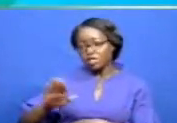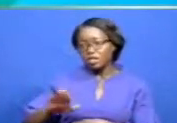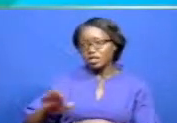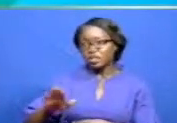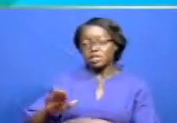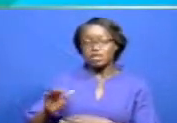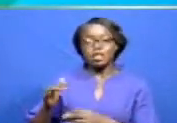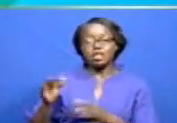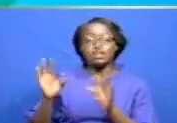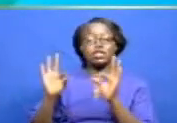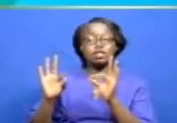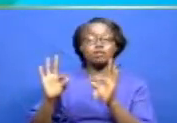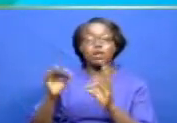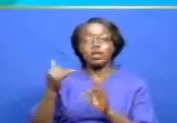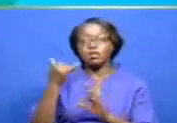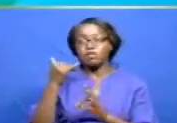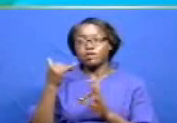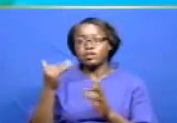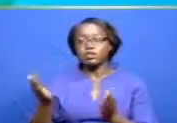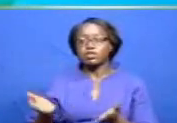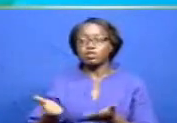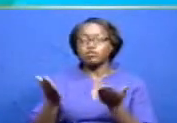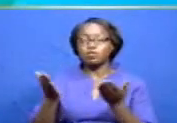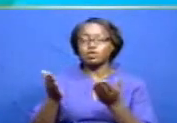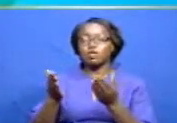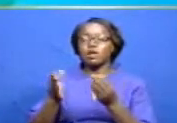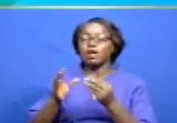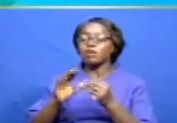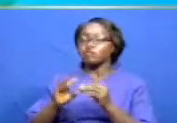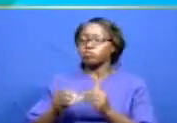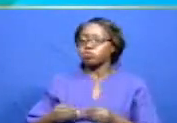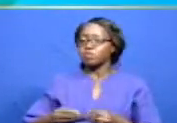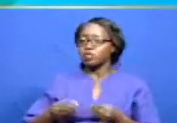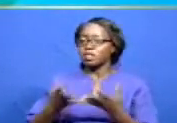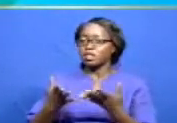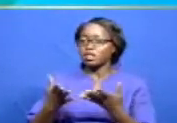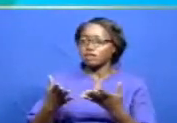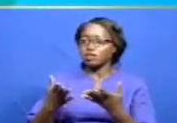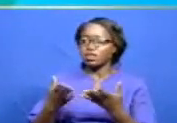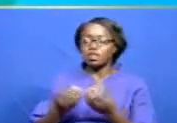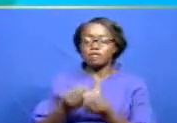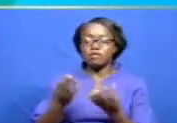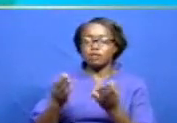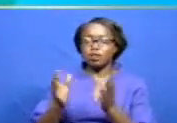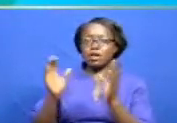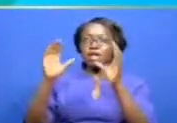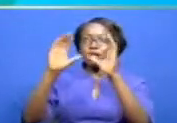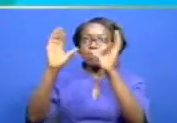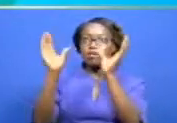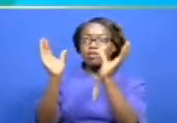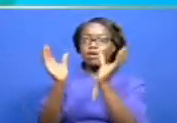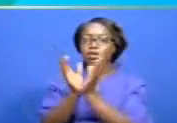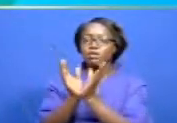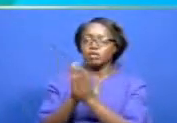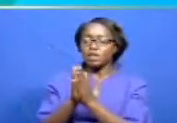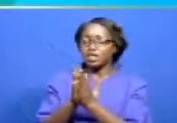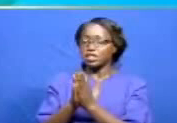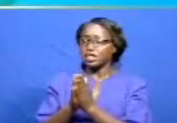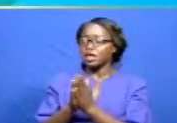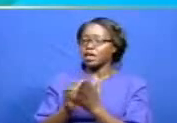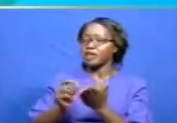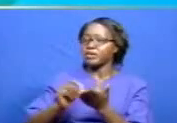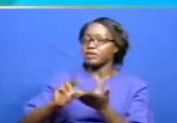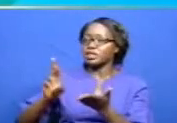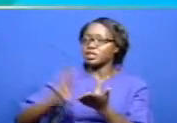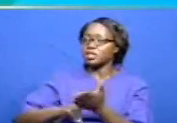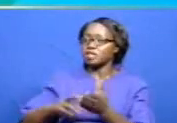smartphones in efforts to enhance connectivity, tap internet offered by Google Loons, and grow the telco subscriber base.